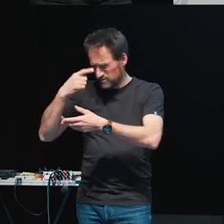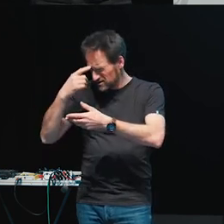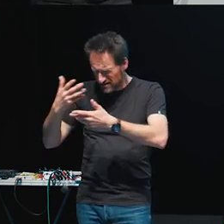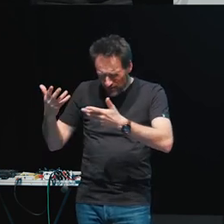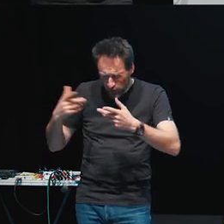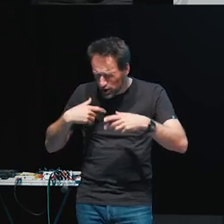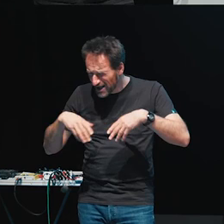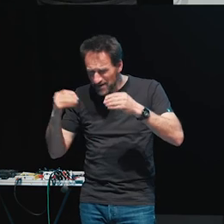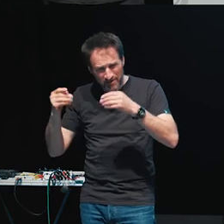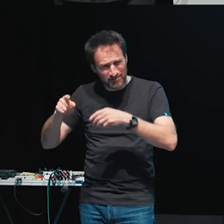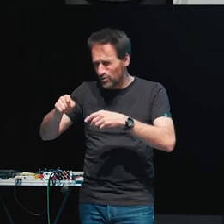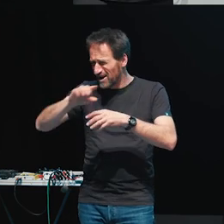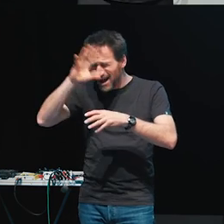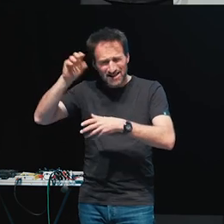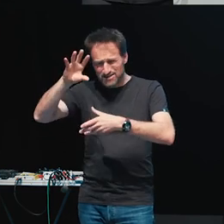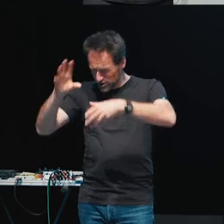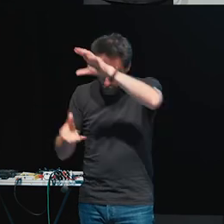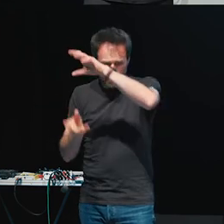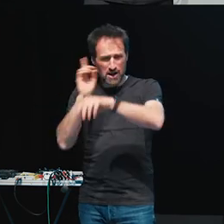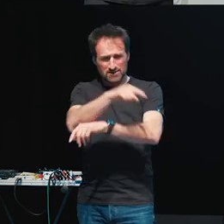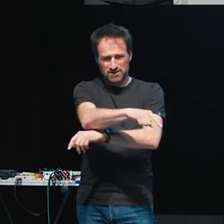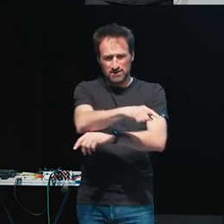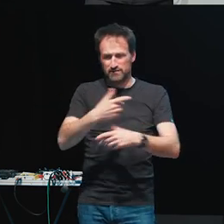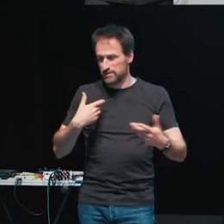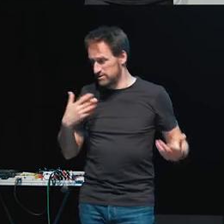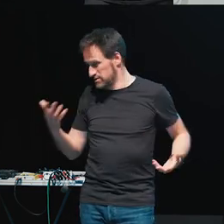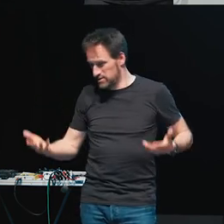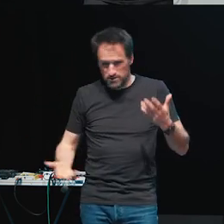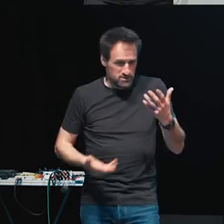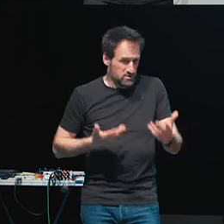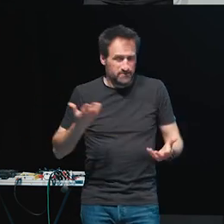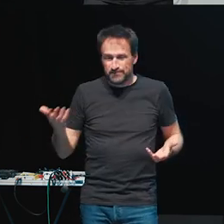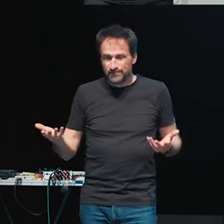is just basically upside down. So instead of all those